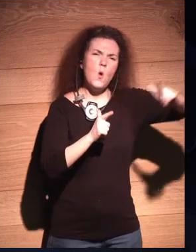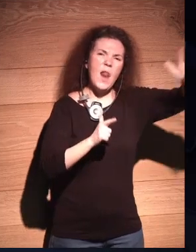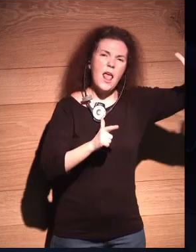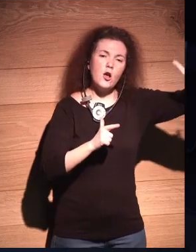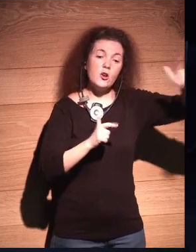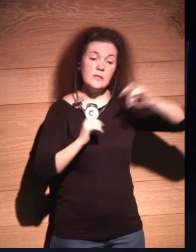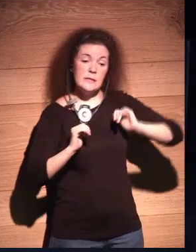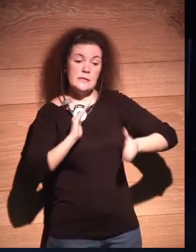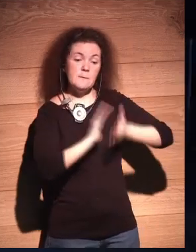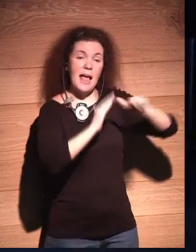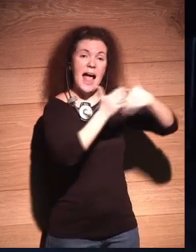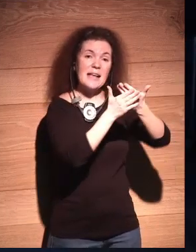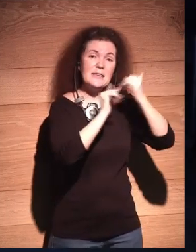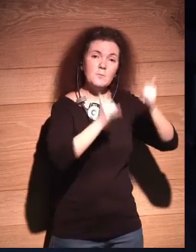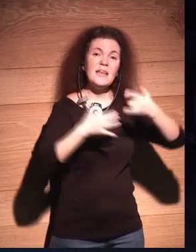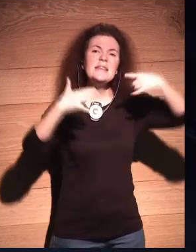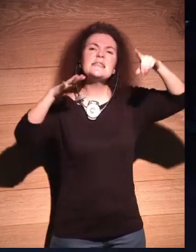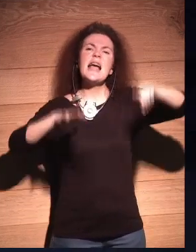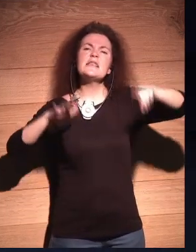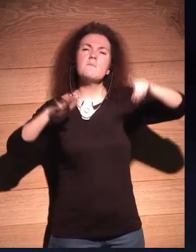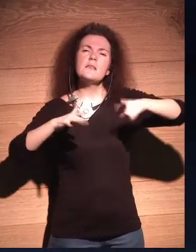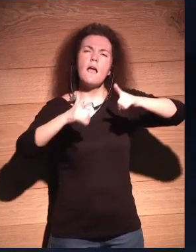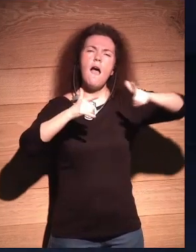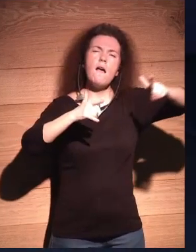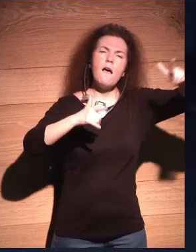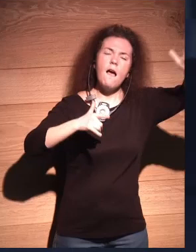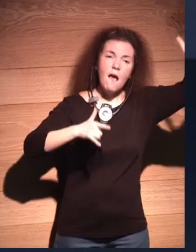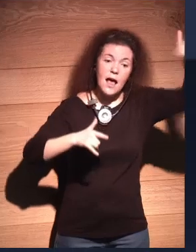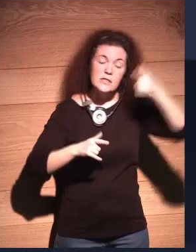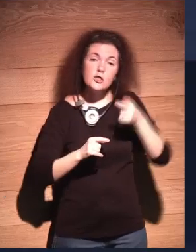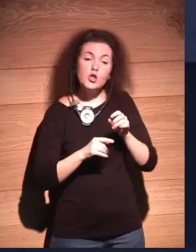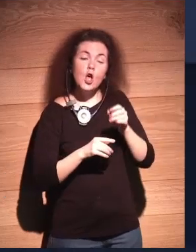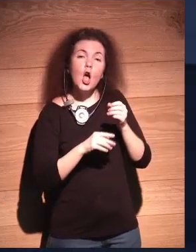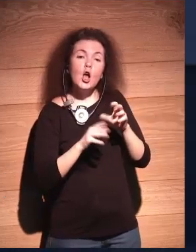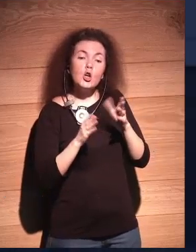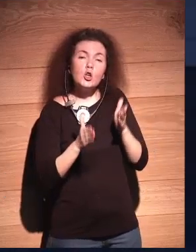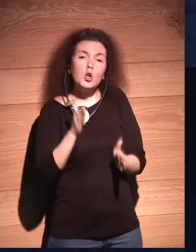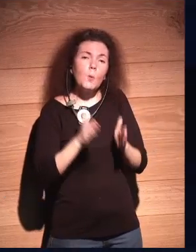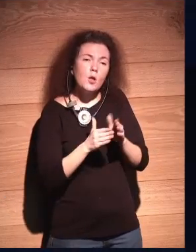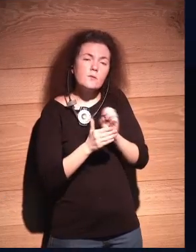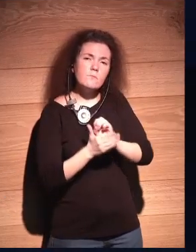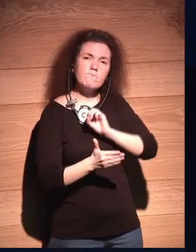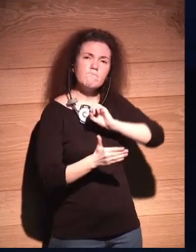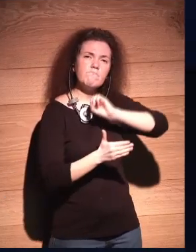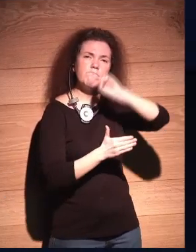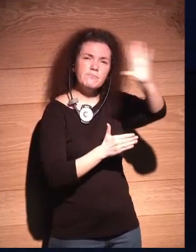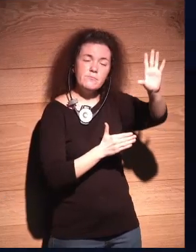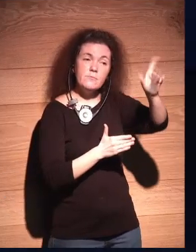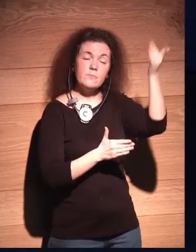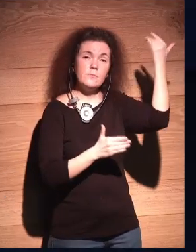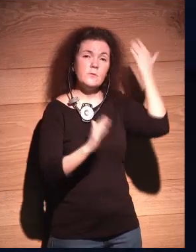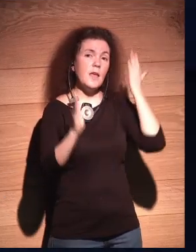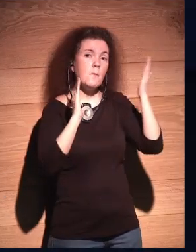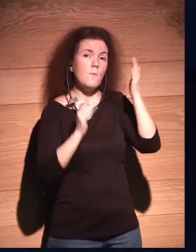these little robots were sent off, and there were 3 missions to Mars at that time: a British and a Japanese and American. The